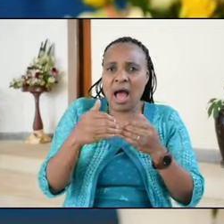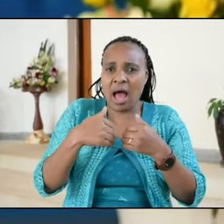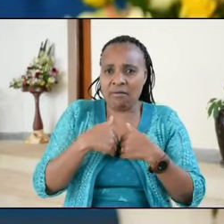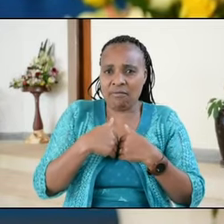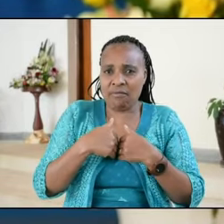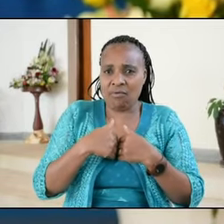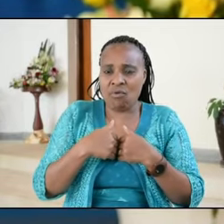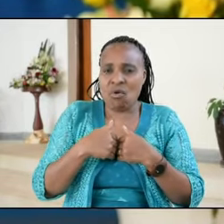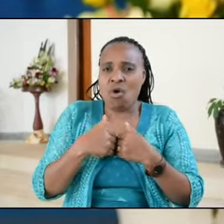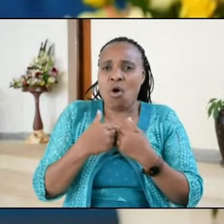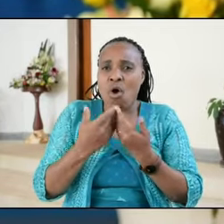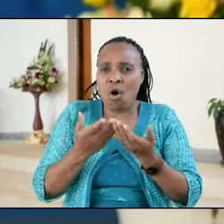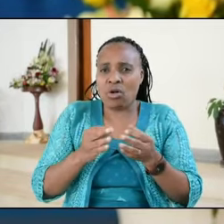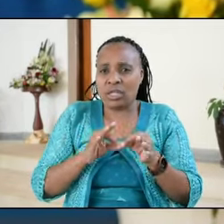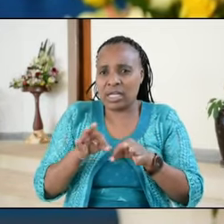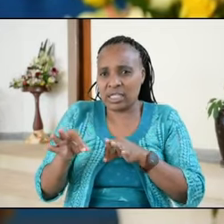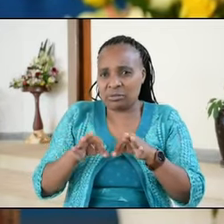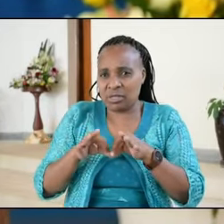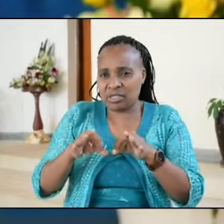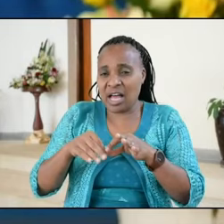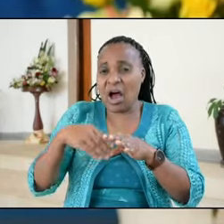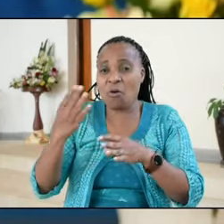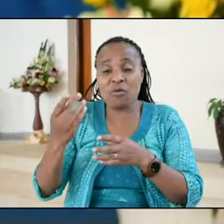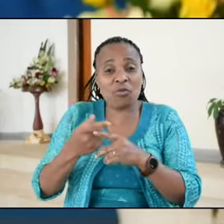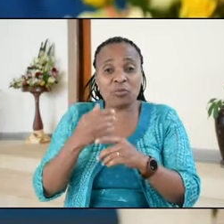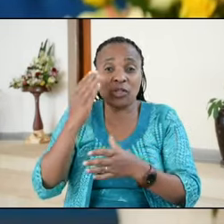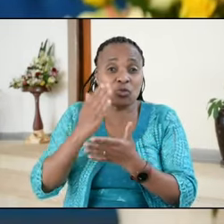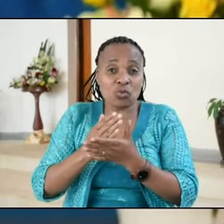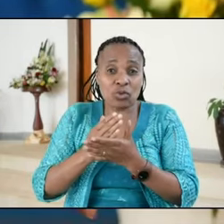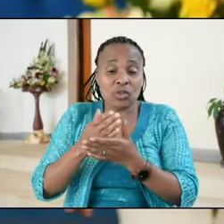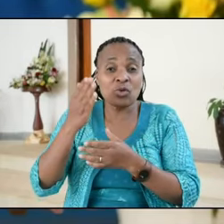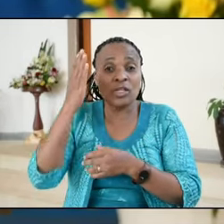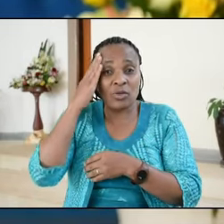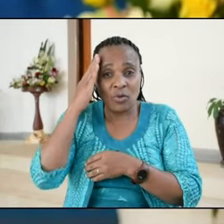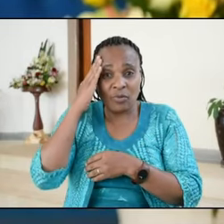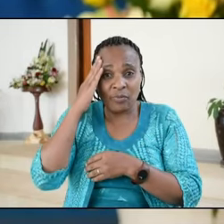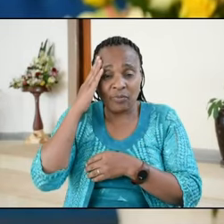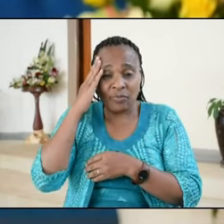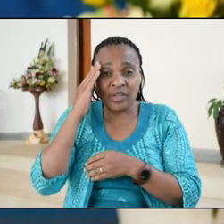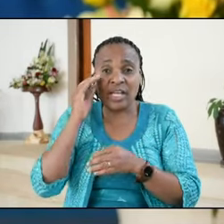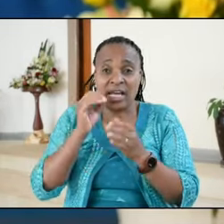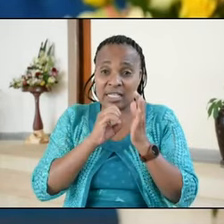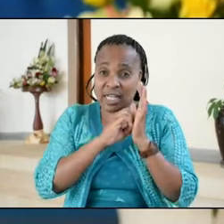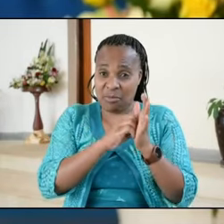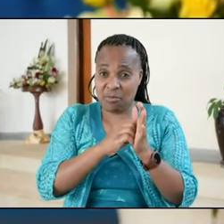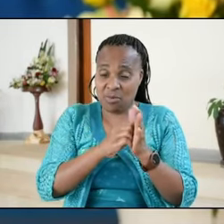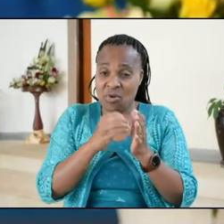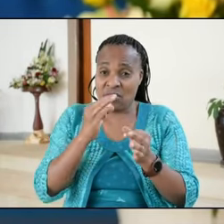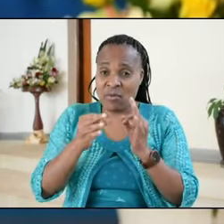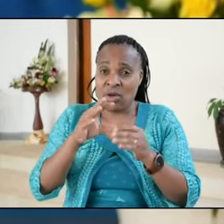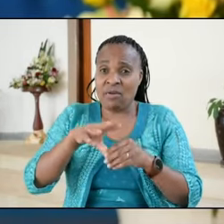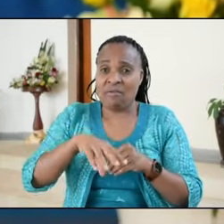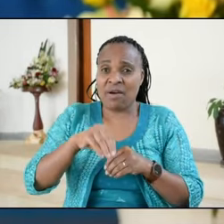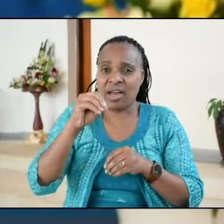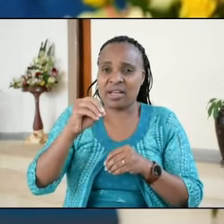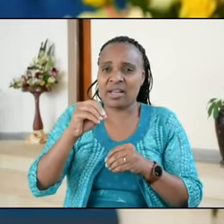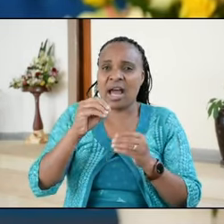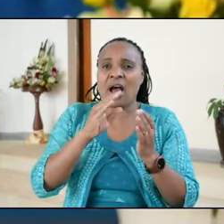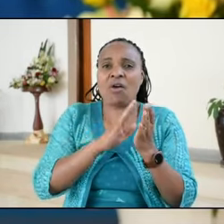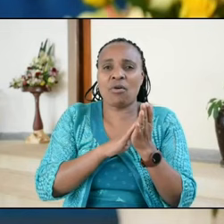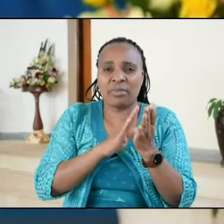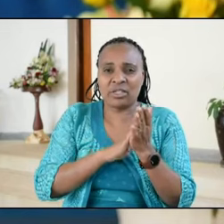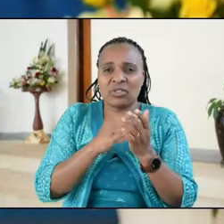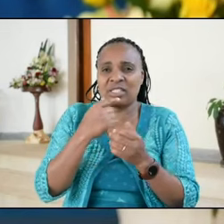of explanation away from the truth that we know. For example, if you found a